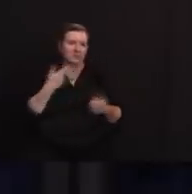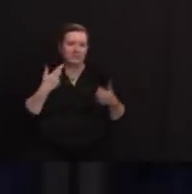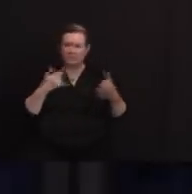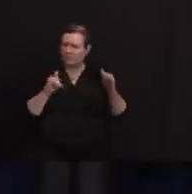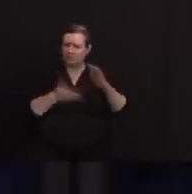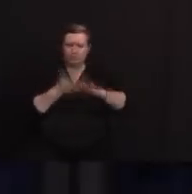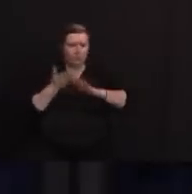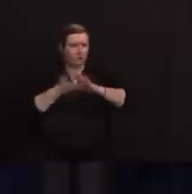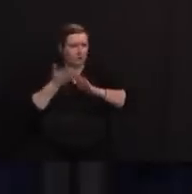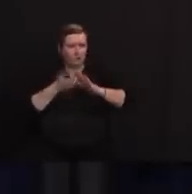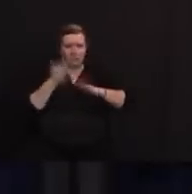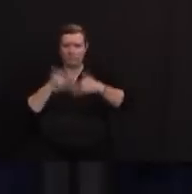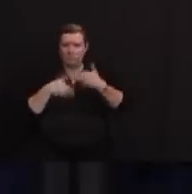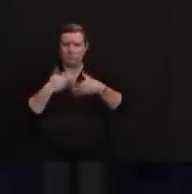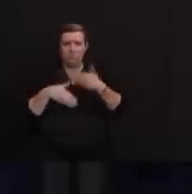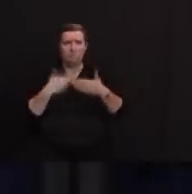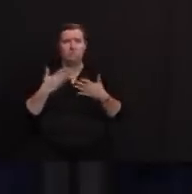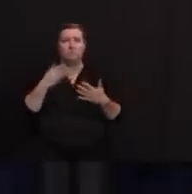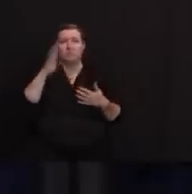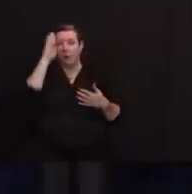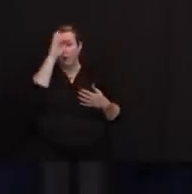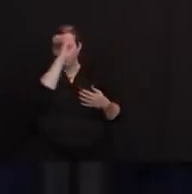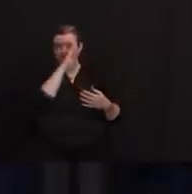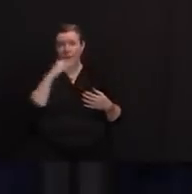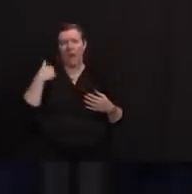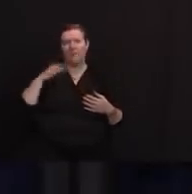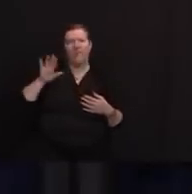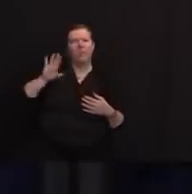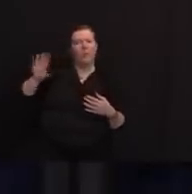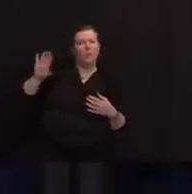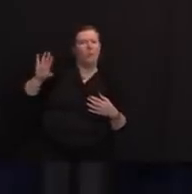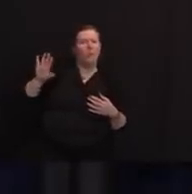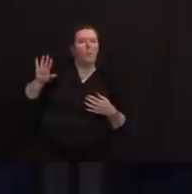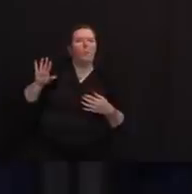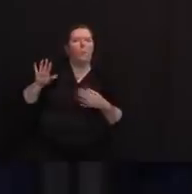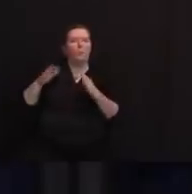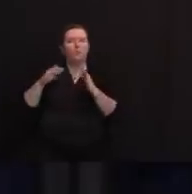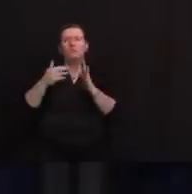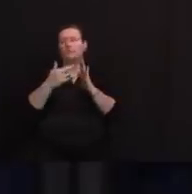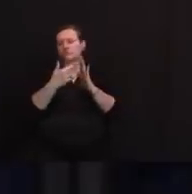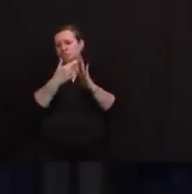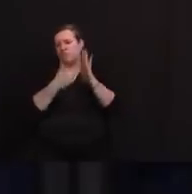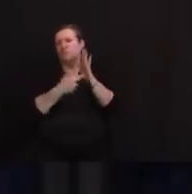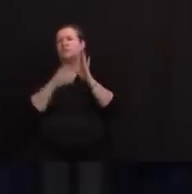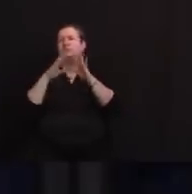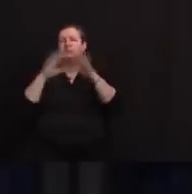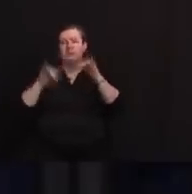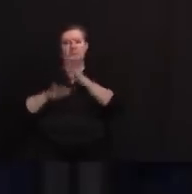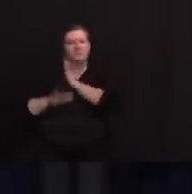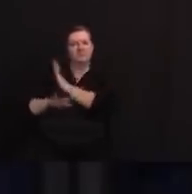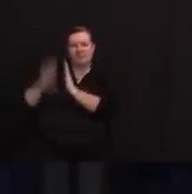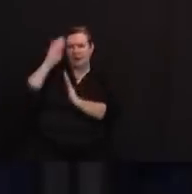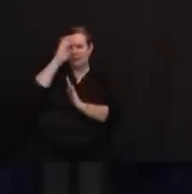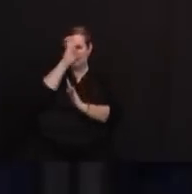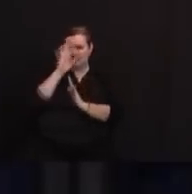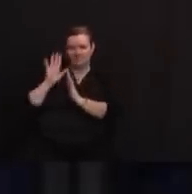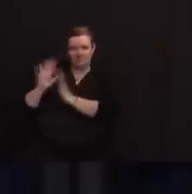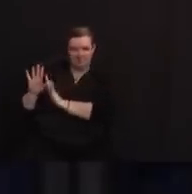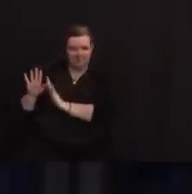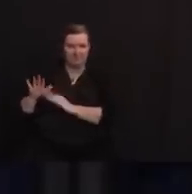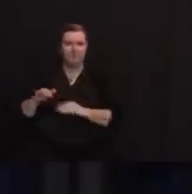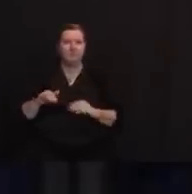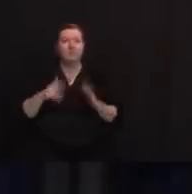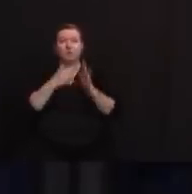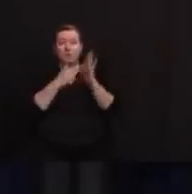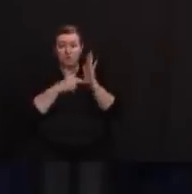particularly hospitals, have their own vaccine registration system, so registering in the NJVSS